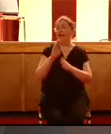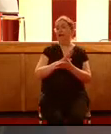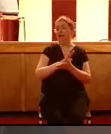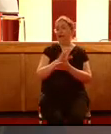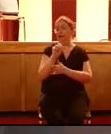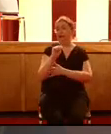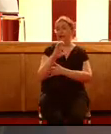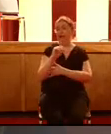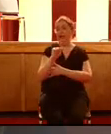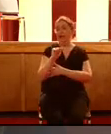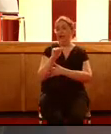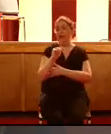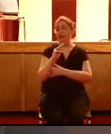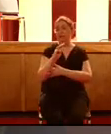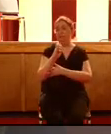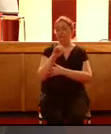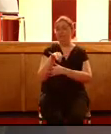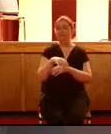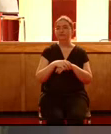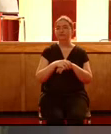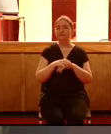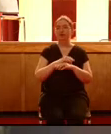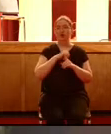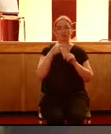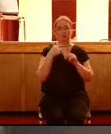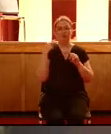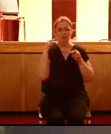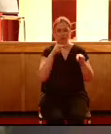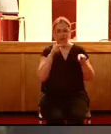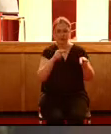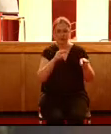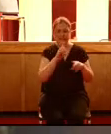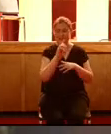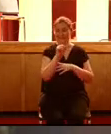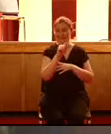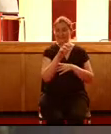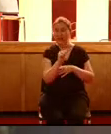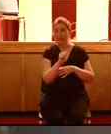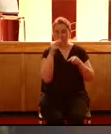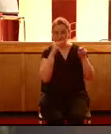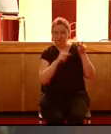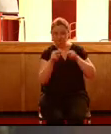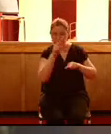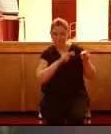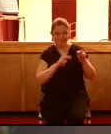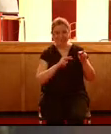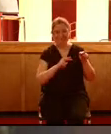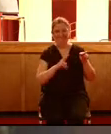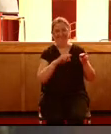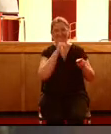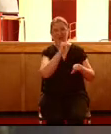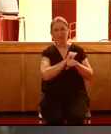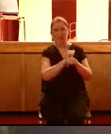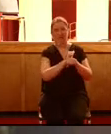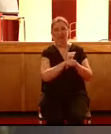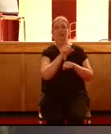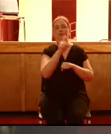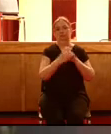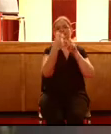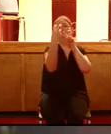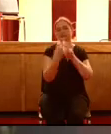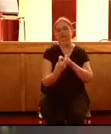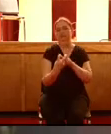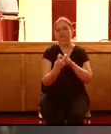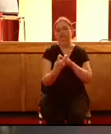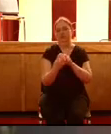when you look at that data, obviously whatever we're using isn't working. So we need to sit down and talk with the veteran teachers and